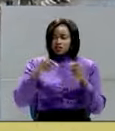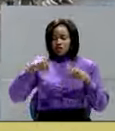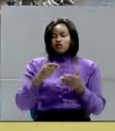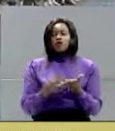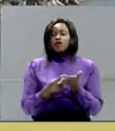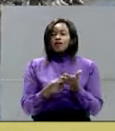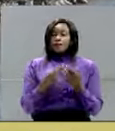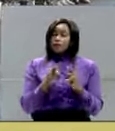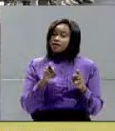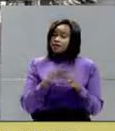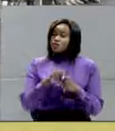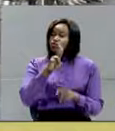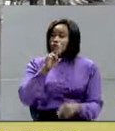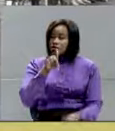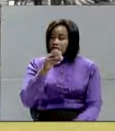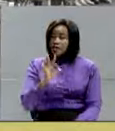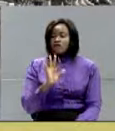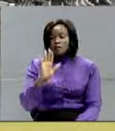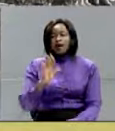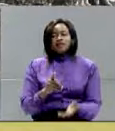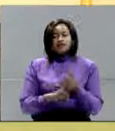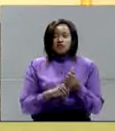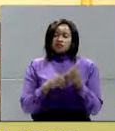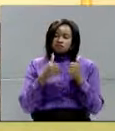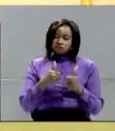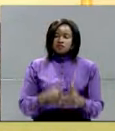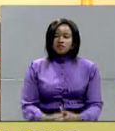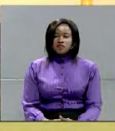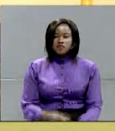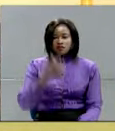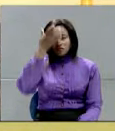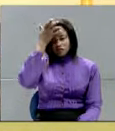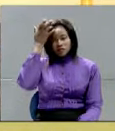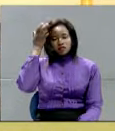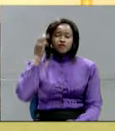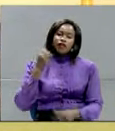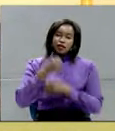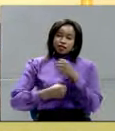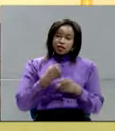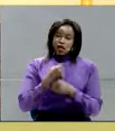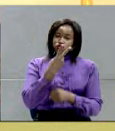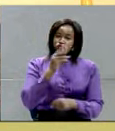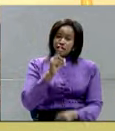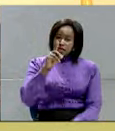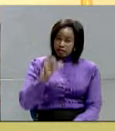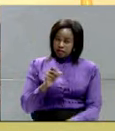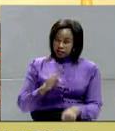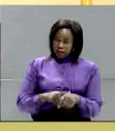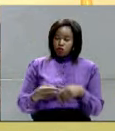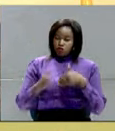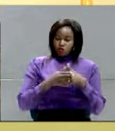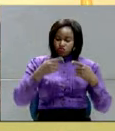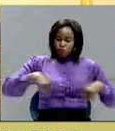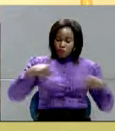also outlined UPDF achievements. Year 2019, as we close it, us as UPDF, we